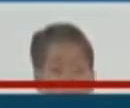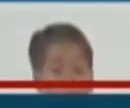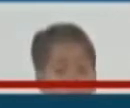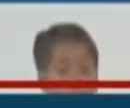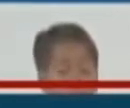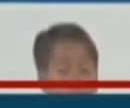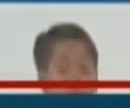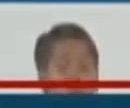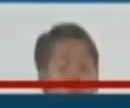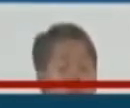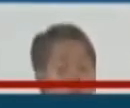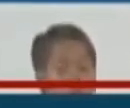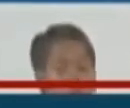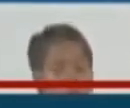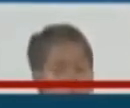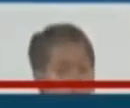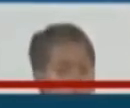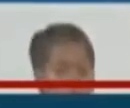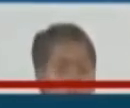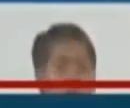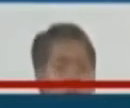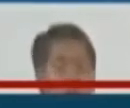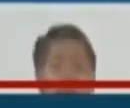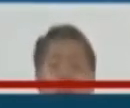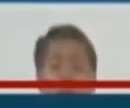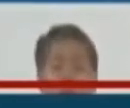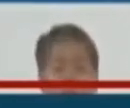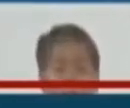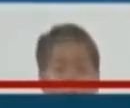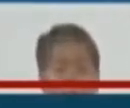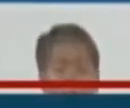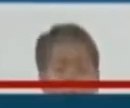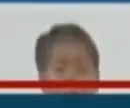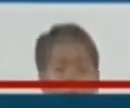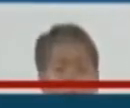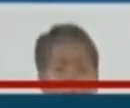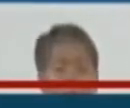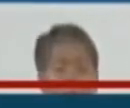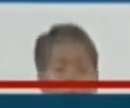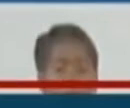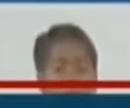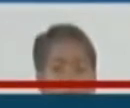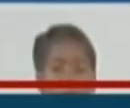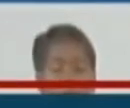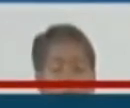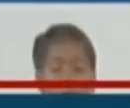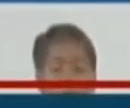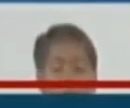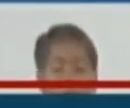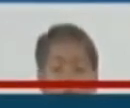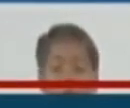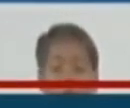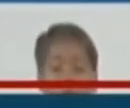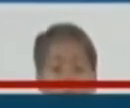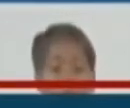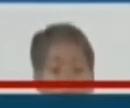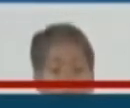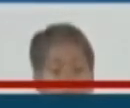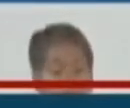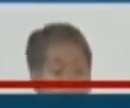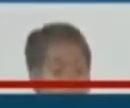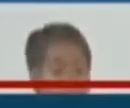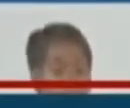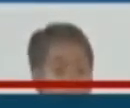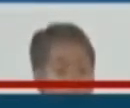that they are attentive to the evolution of the vaccines in Cuba and also waiting to share the information to start this process, which I